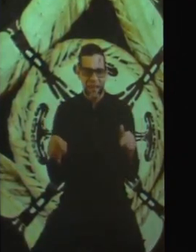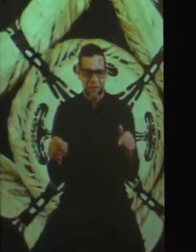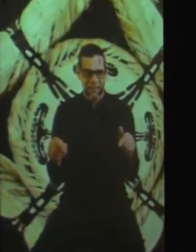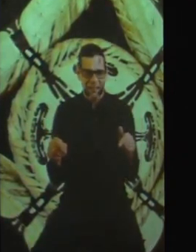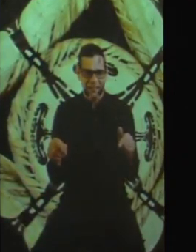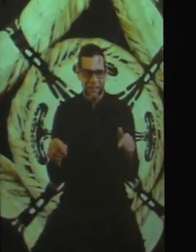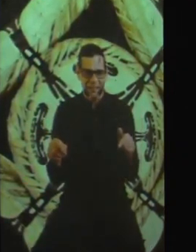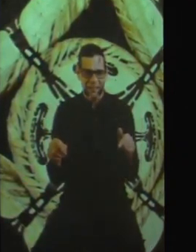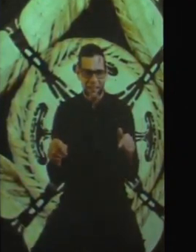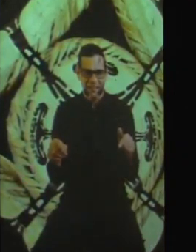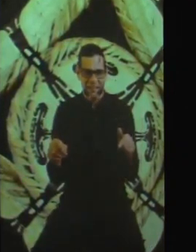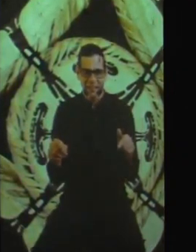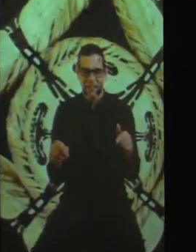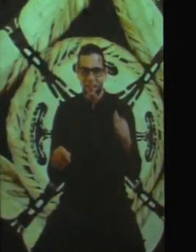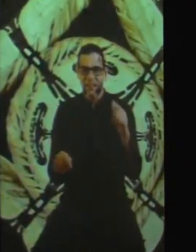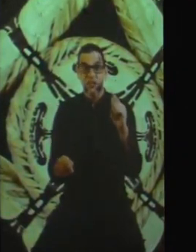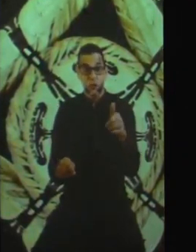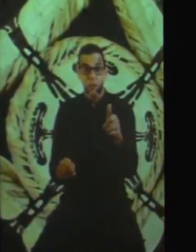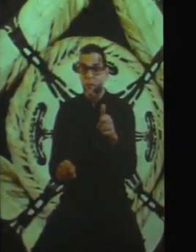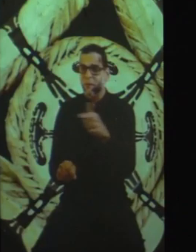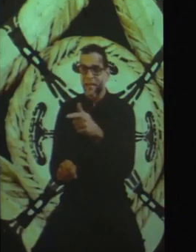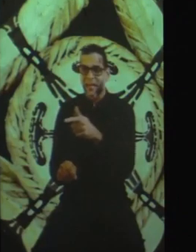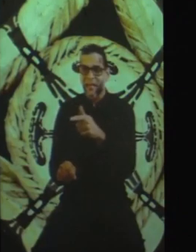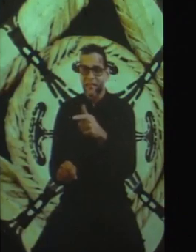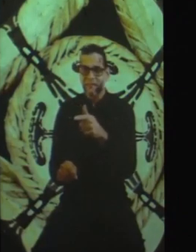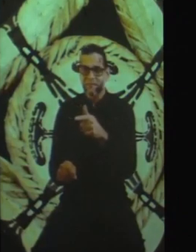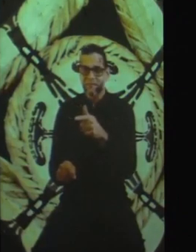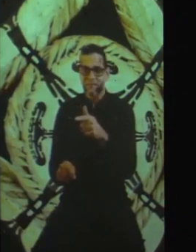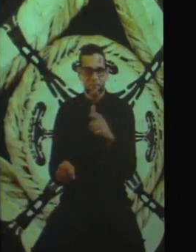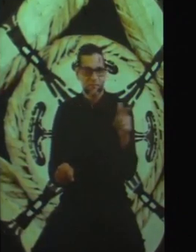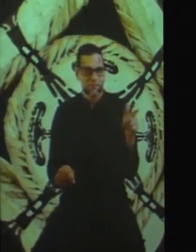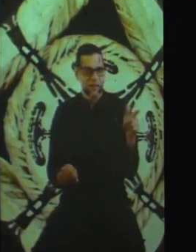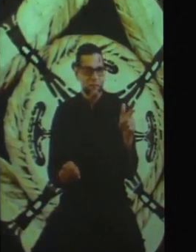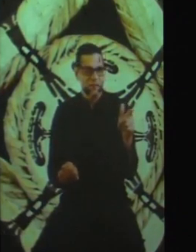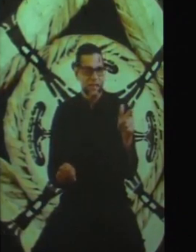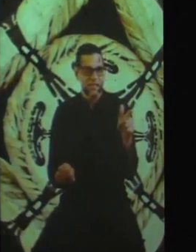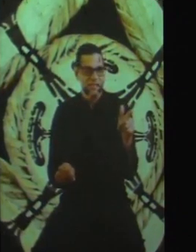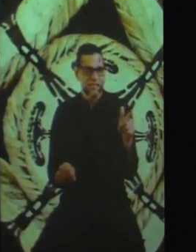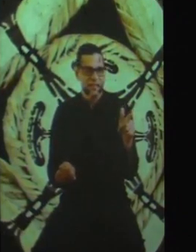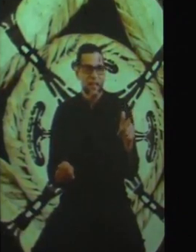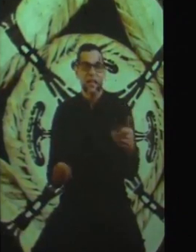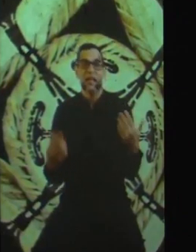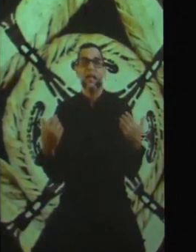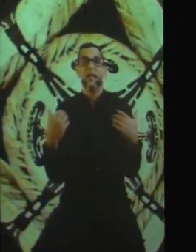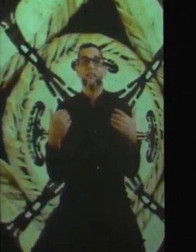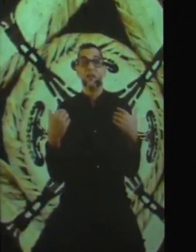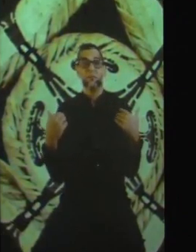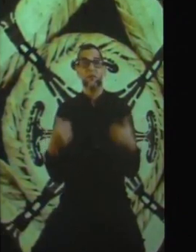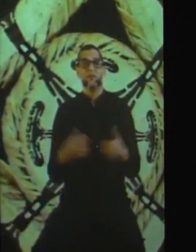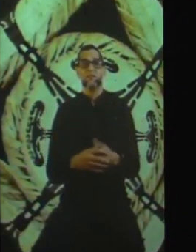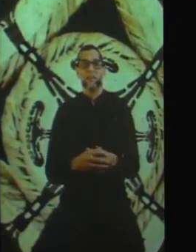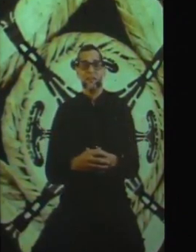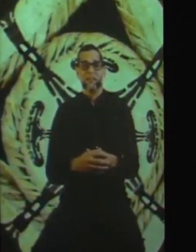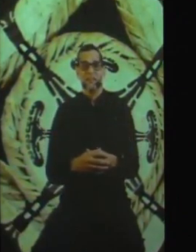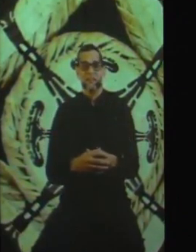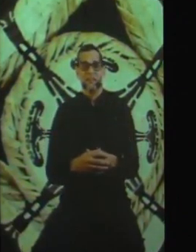We are all in a process of becoming. Do you remember being a kid? Anybody? I do. It's all a blur